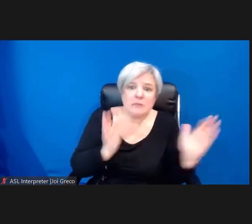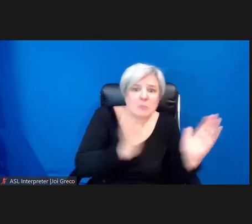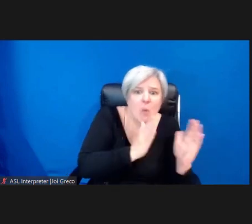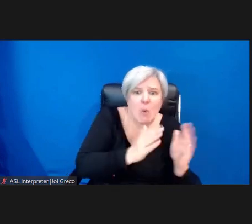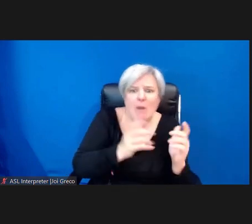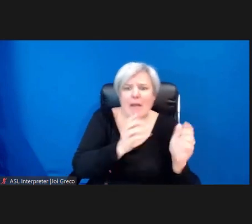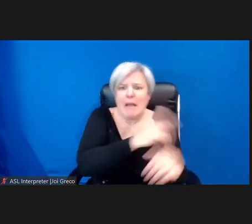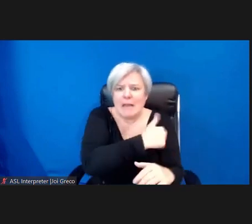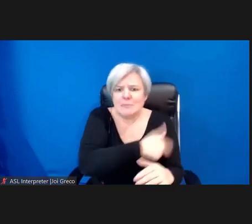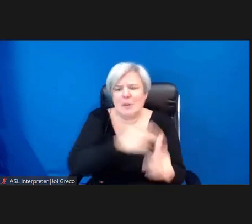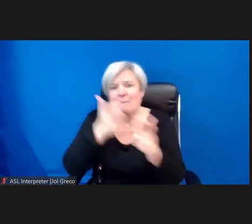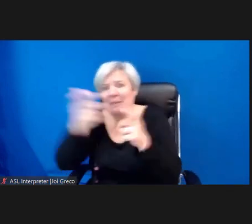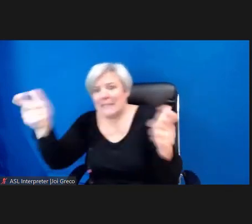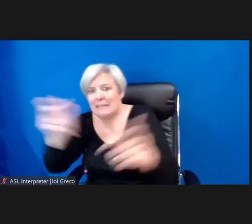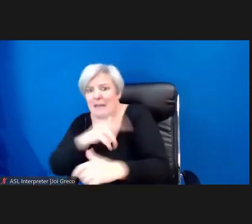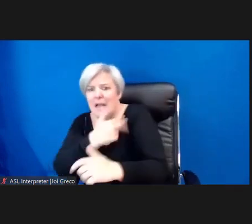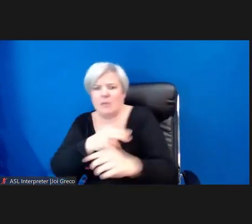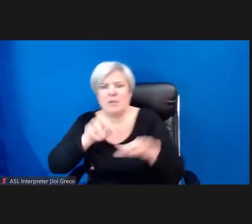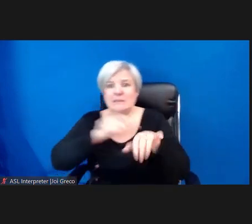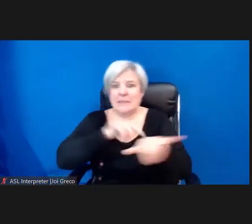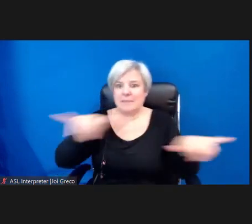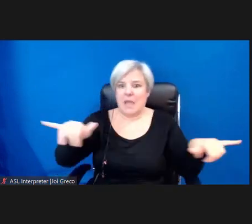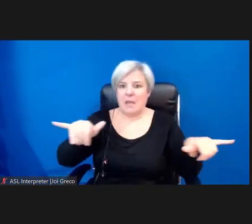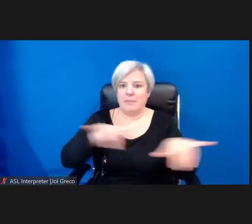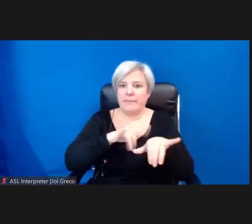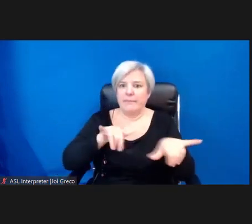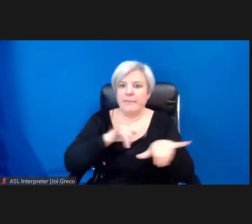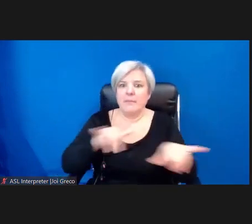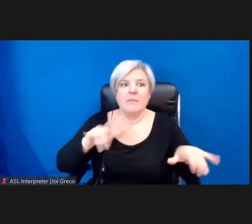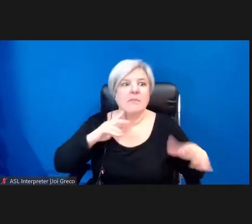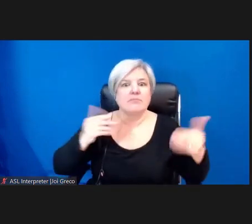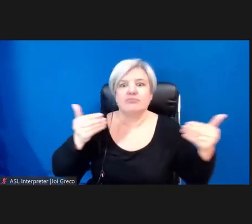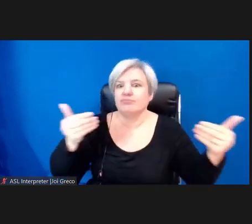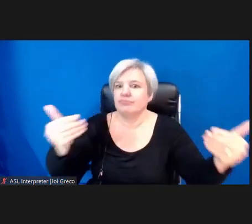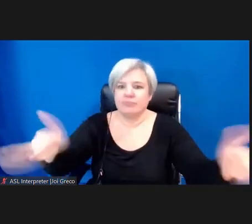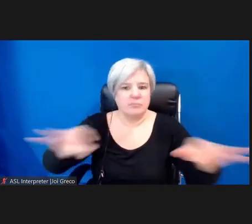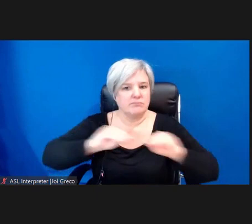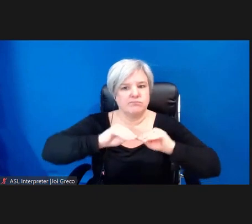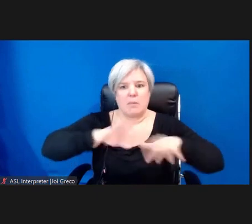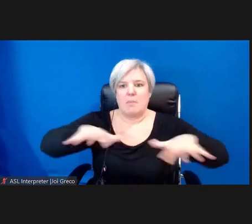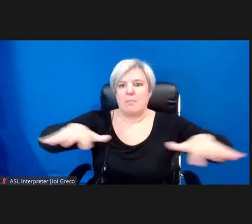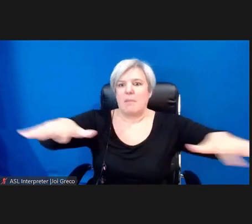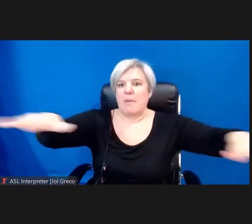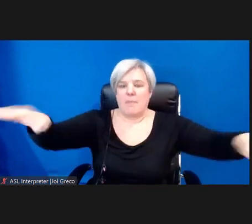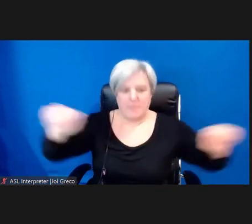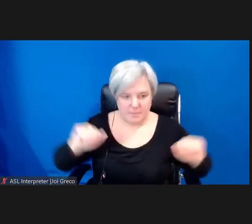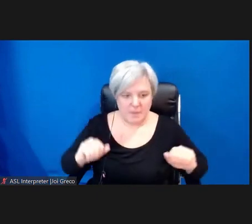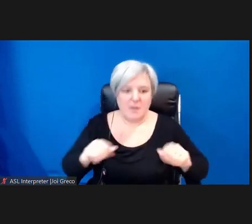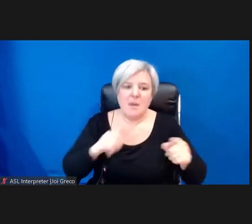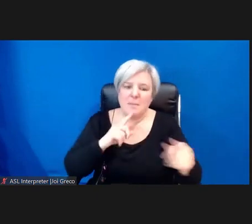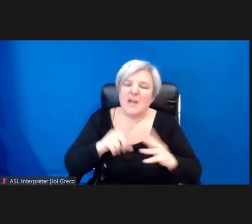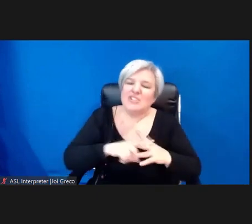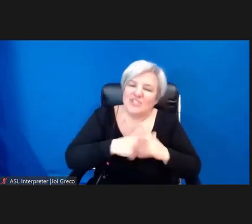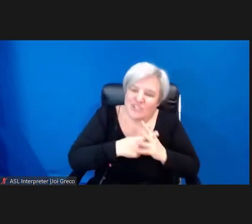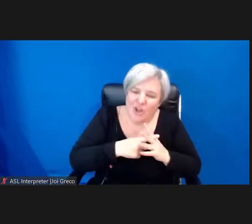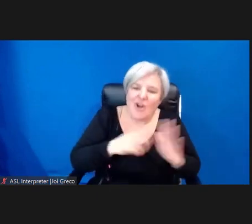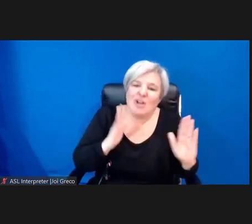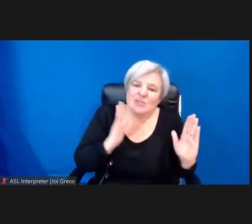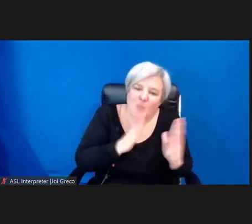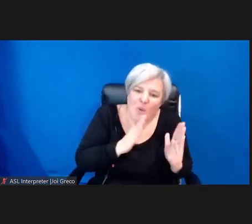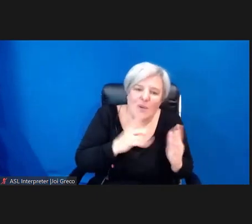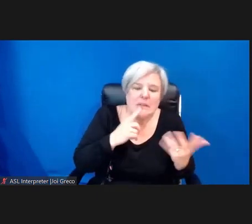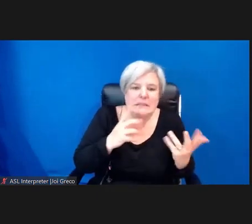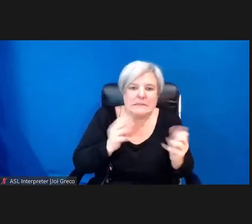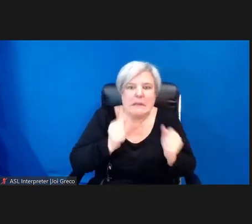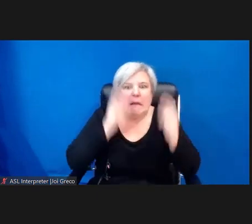The VSV learning community found that after you go through the guidebook once in its entirety, it is easy to do and much less